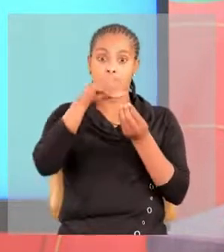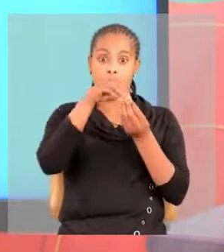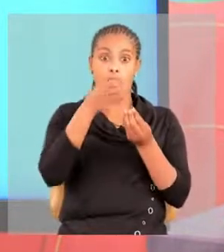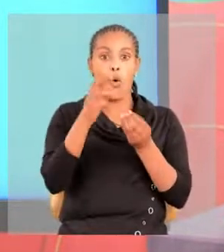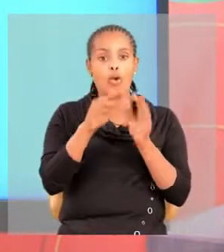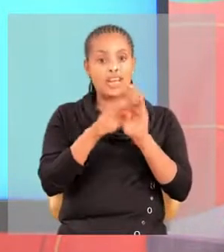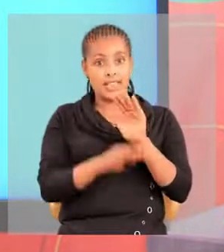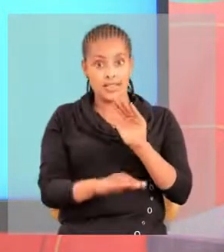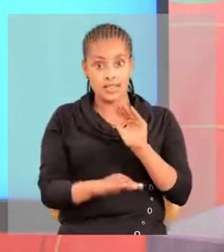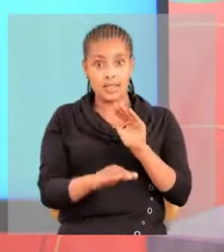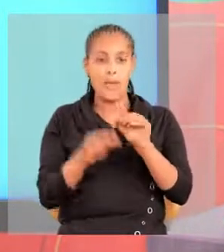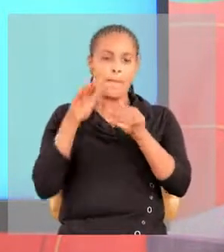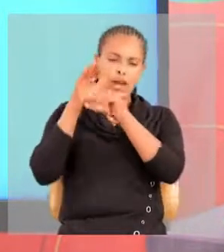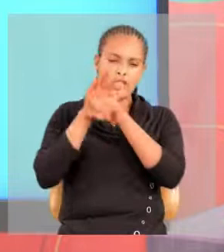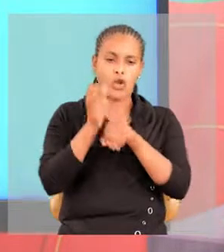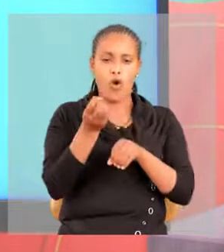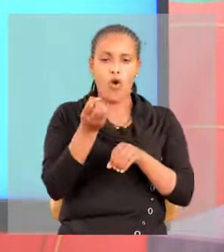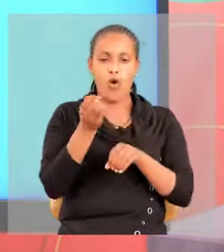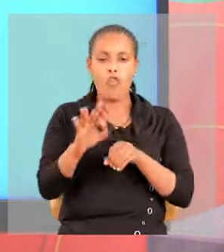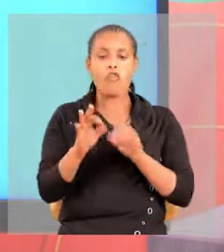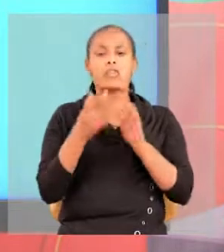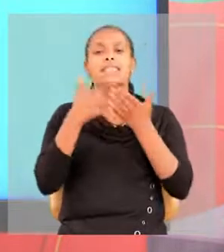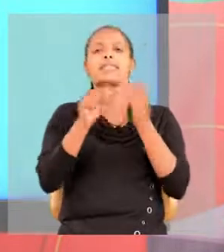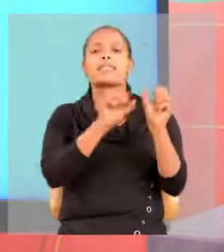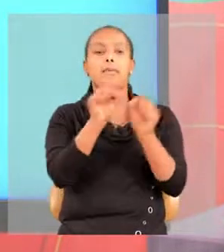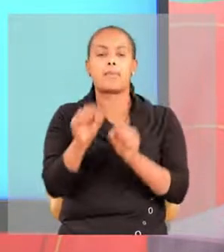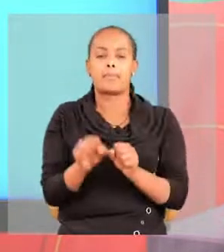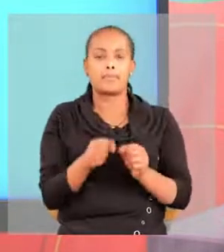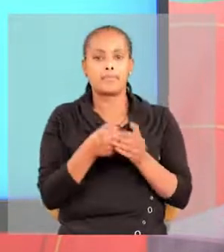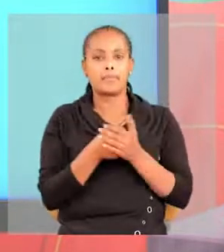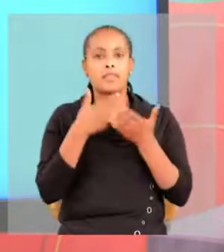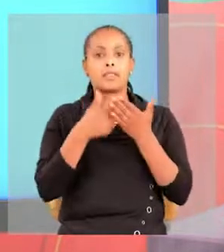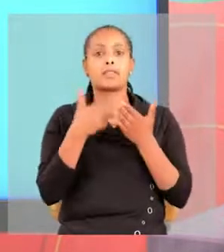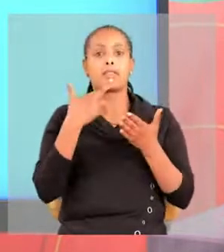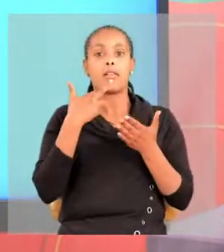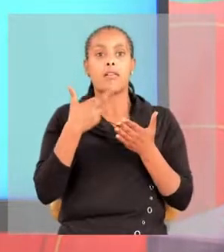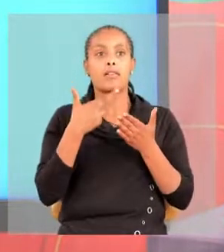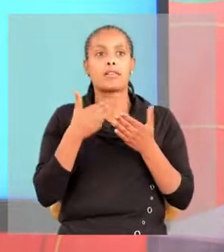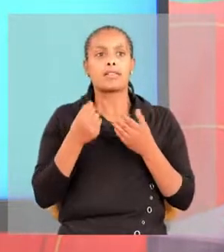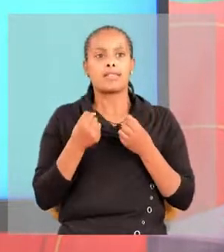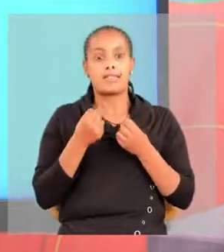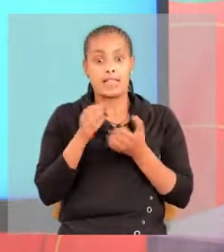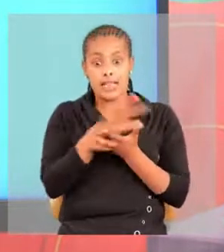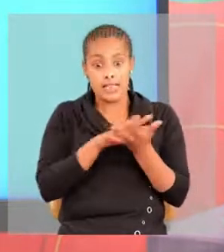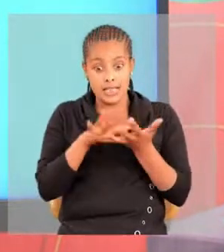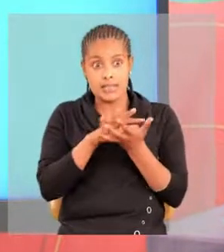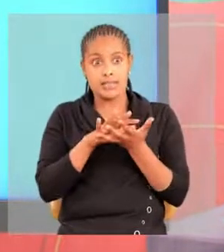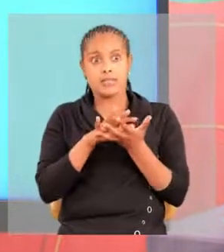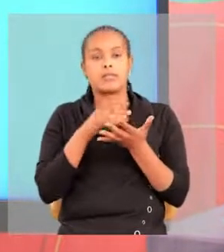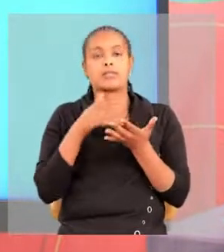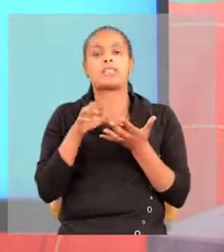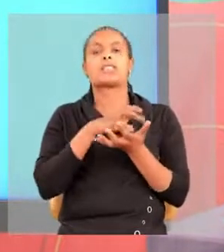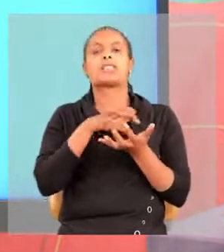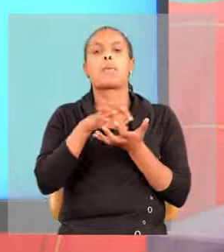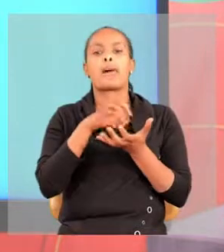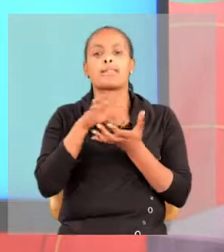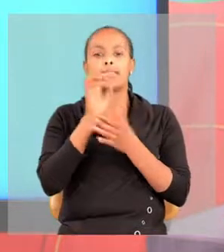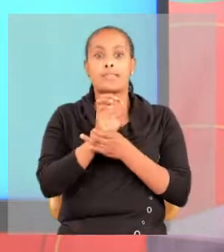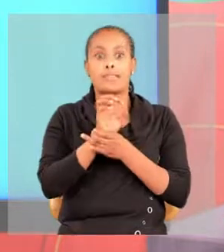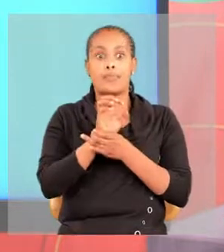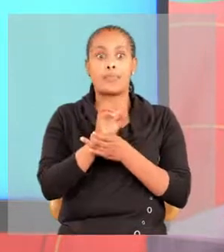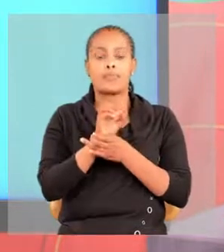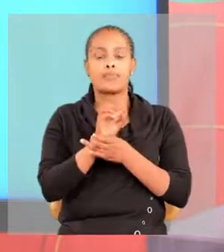increasing or decreasing pressure of the system. These are the stresses, the disturbances.